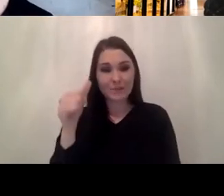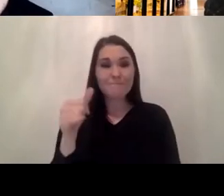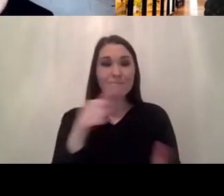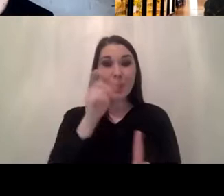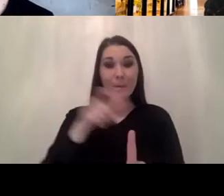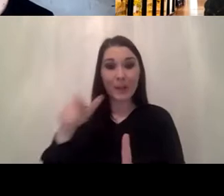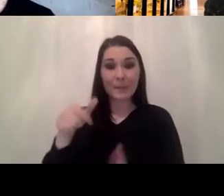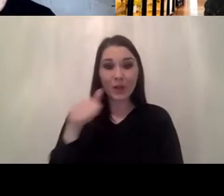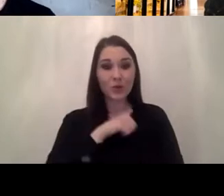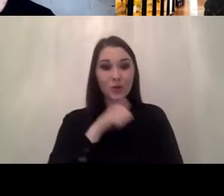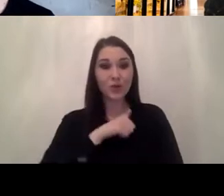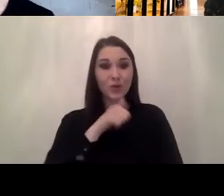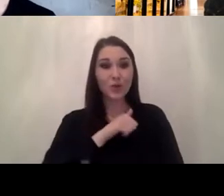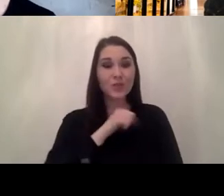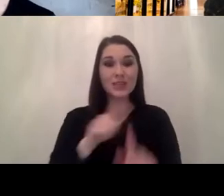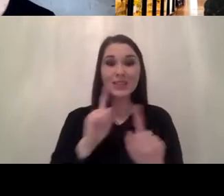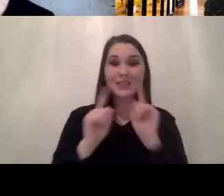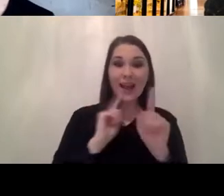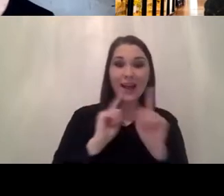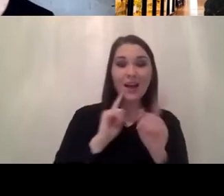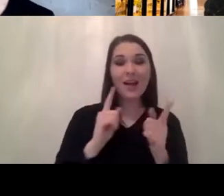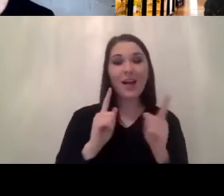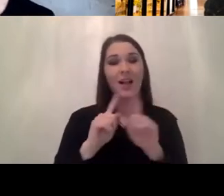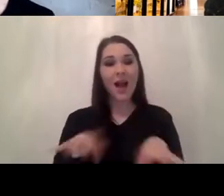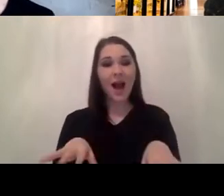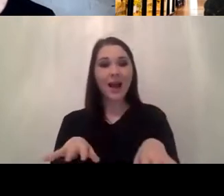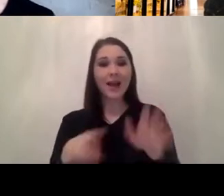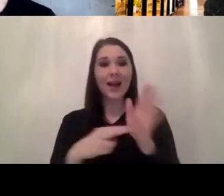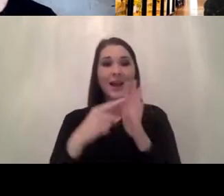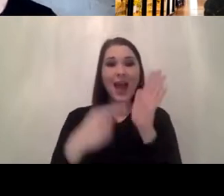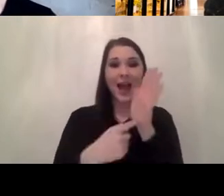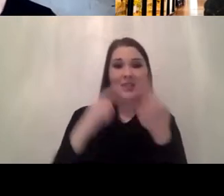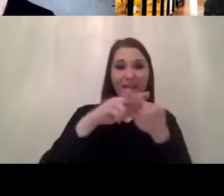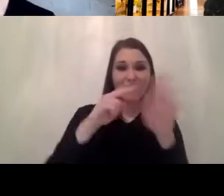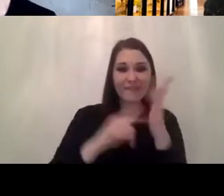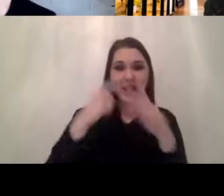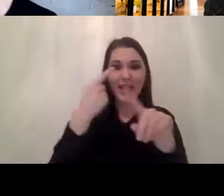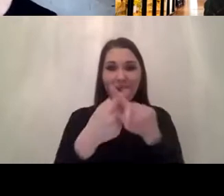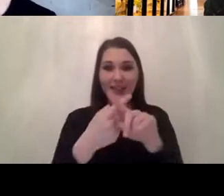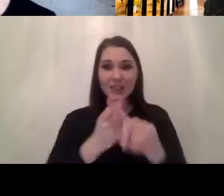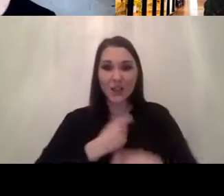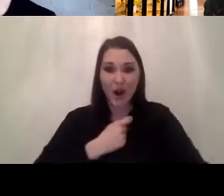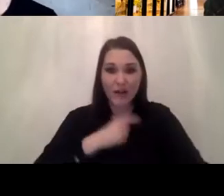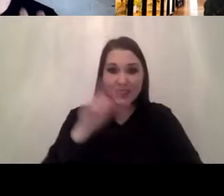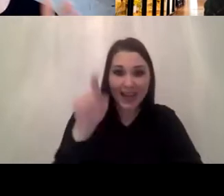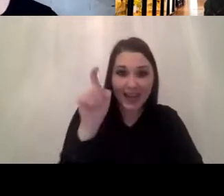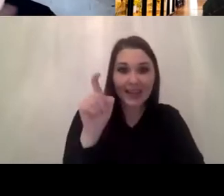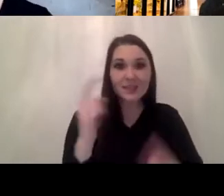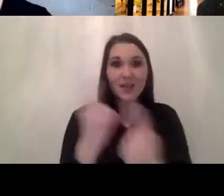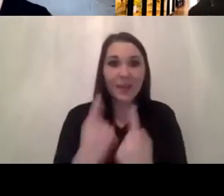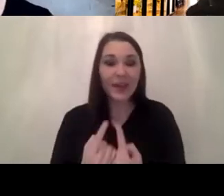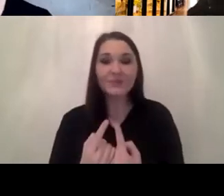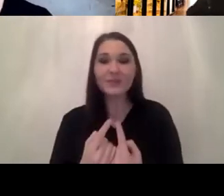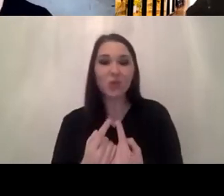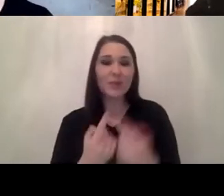There's data even, you know, for things like Netflix, that people are nervous about clicking something, even to see a preview, because they don't want to be